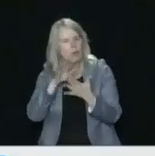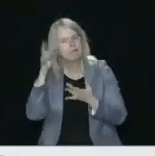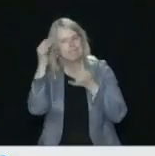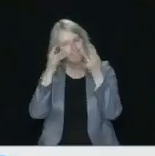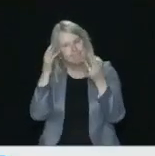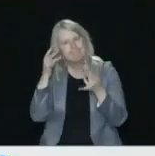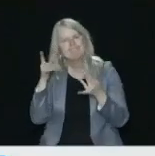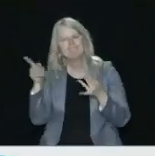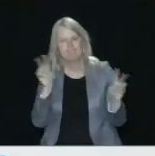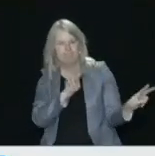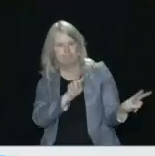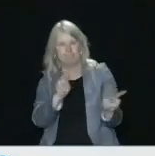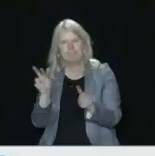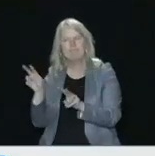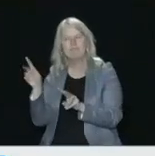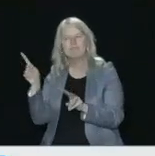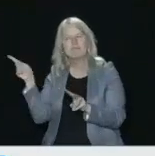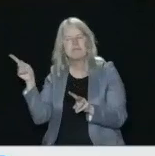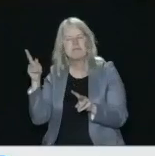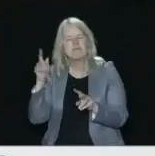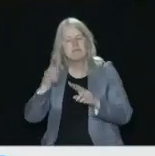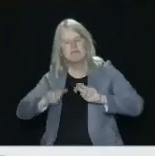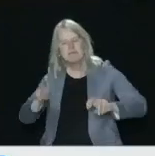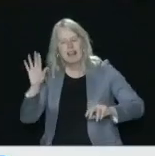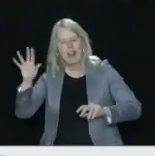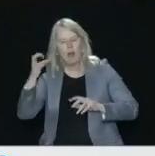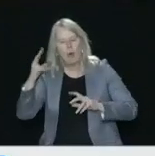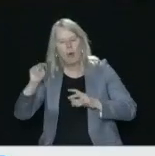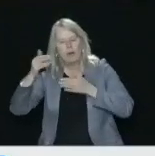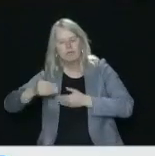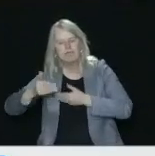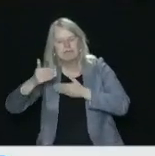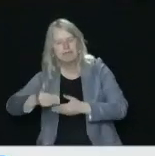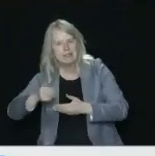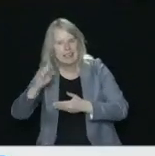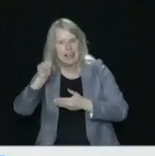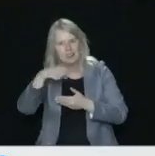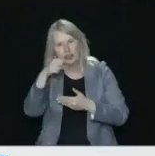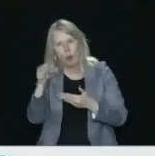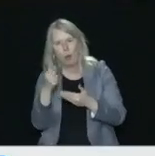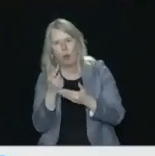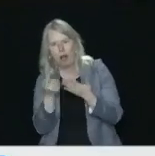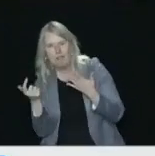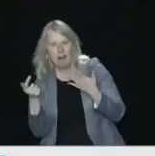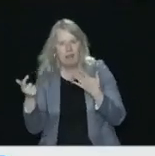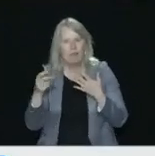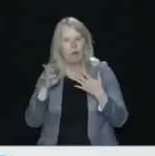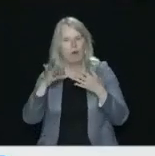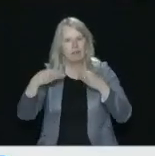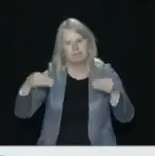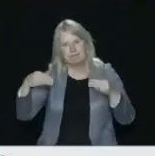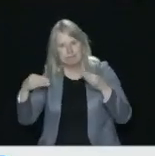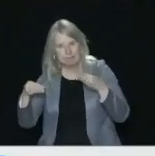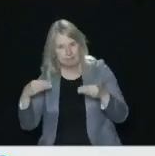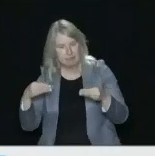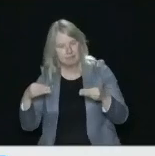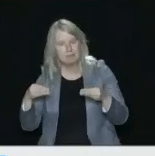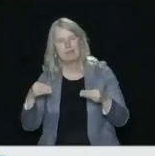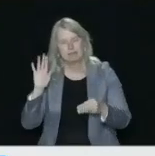us and helps NACI in terms of developing the recommendations. Obviously, it's very important as we continue to roll out vaccines to monitor